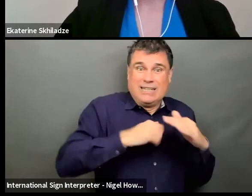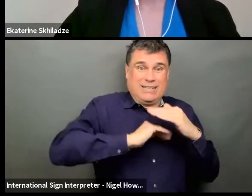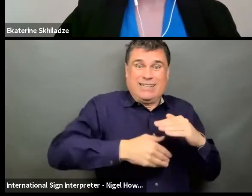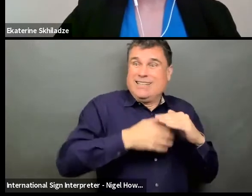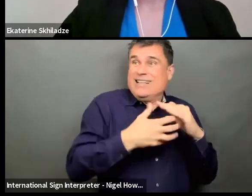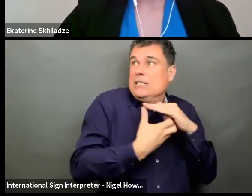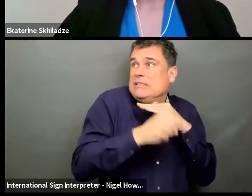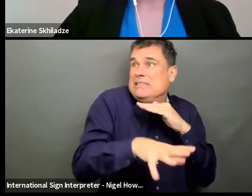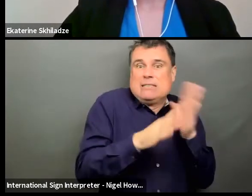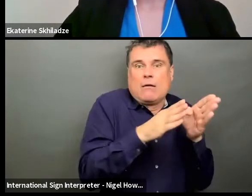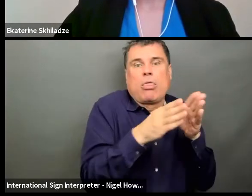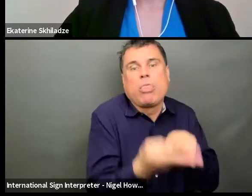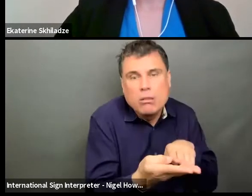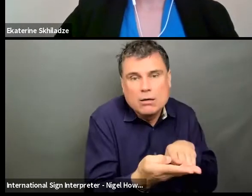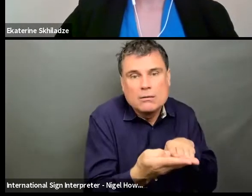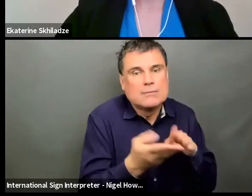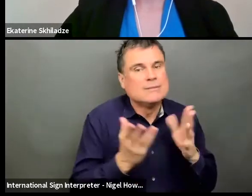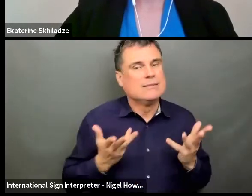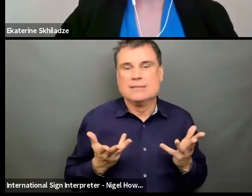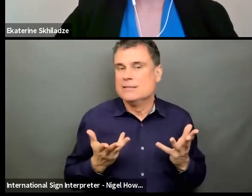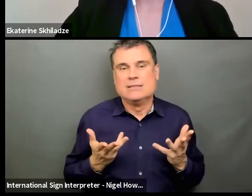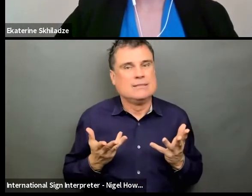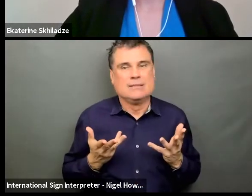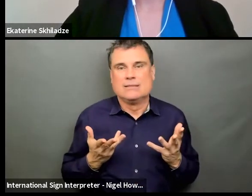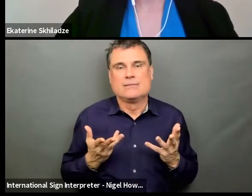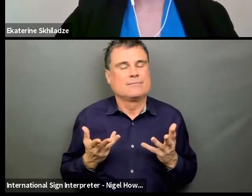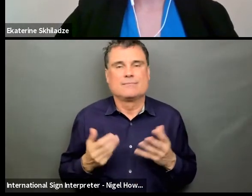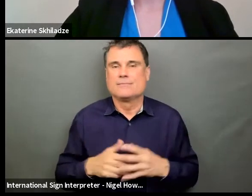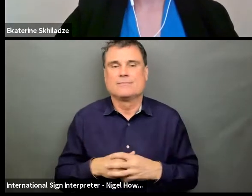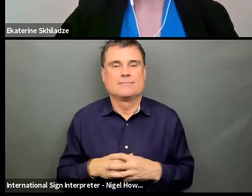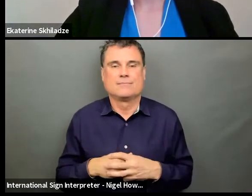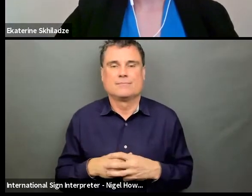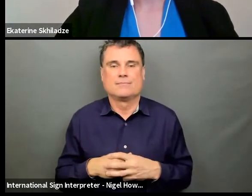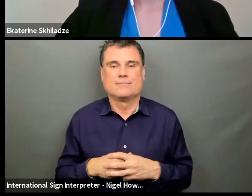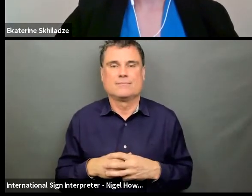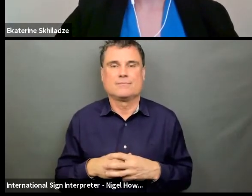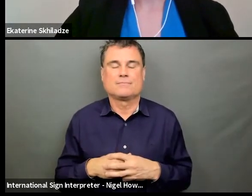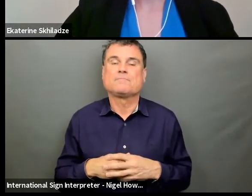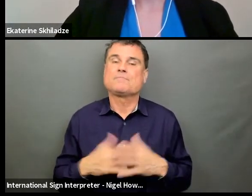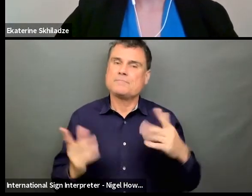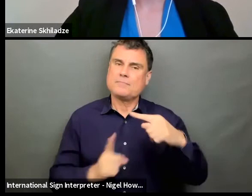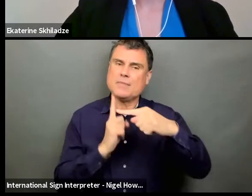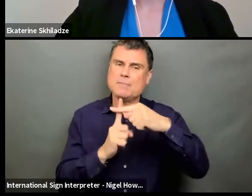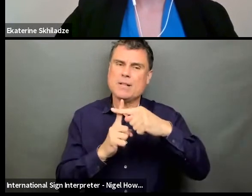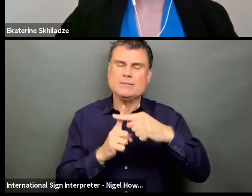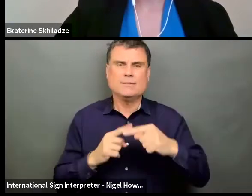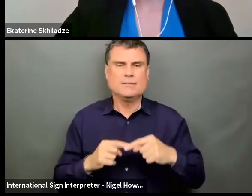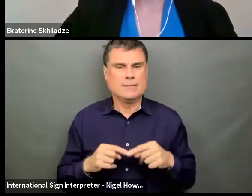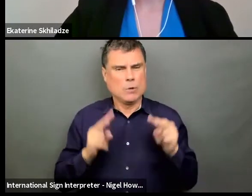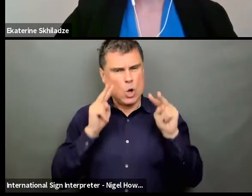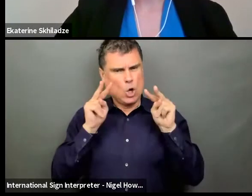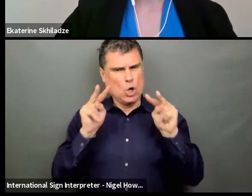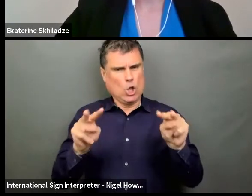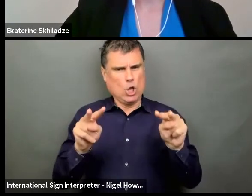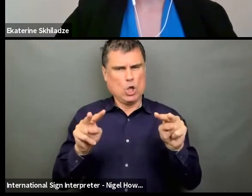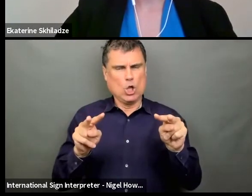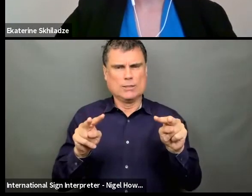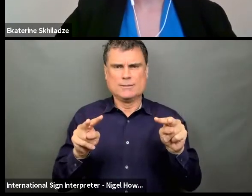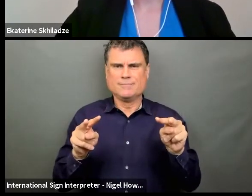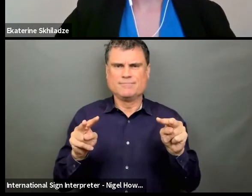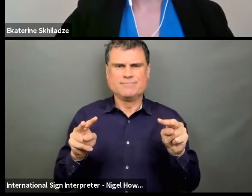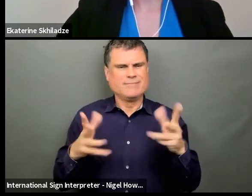Nepal is proud of its achievement on the development of national strategy on GBSS.